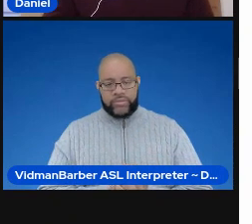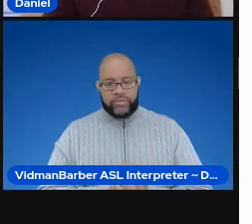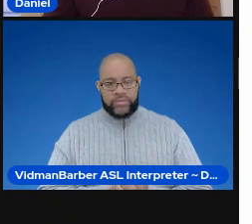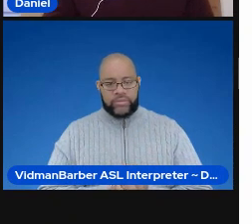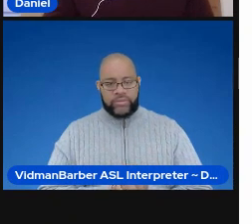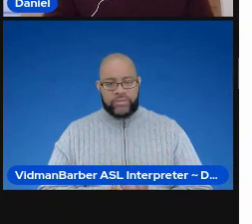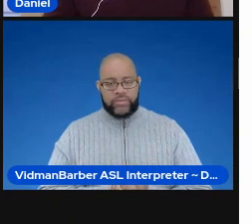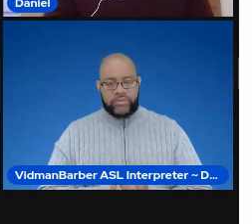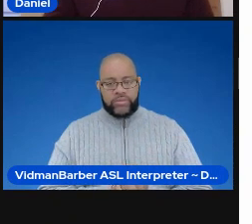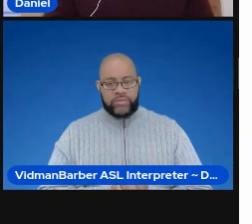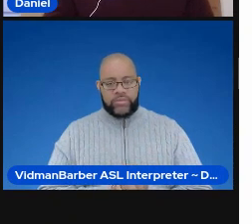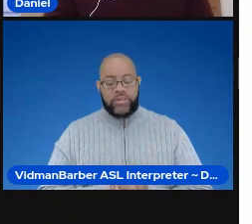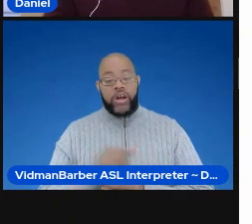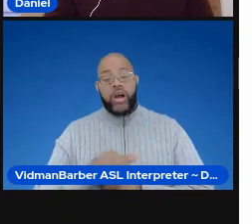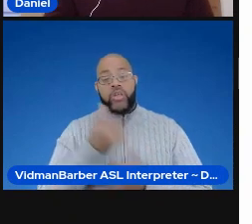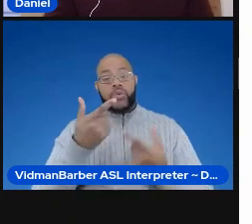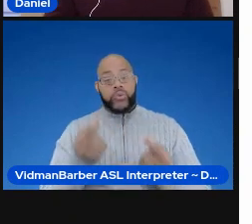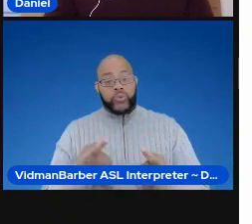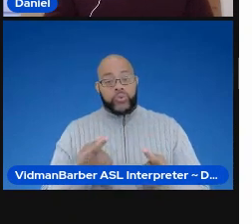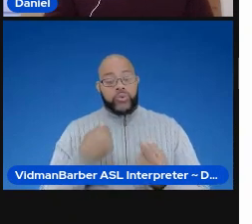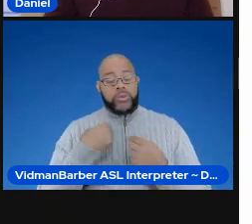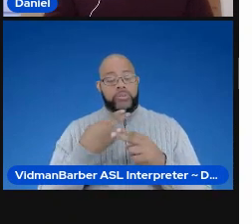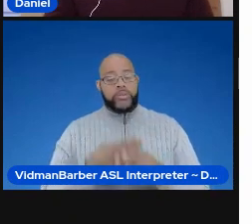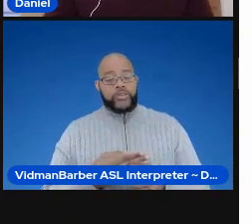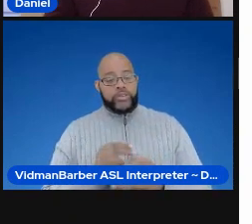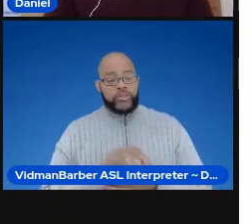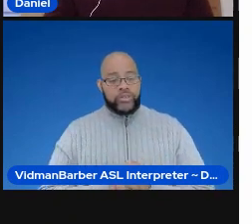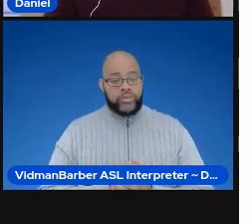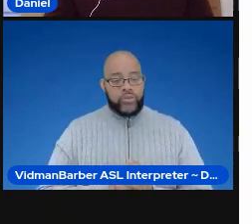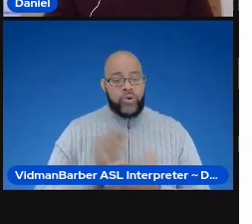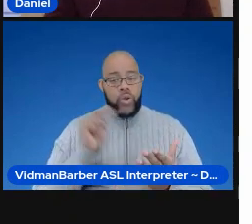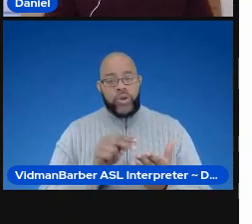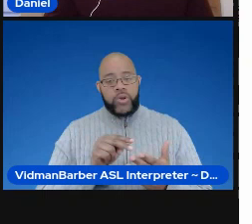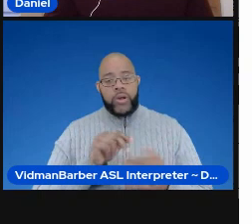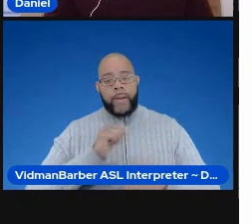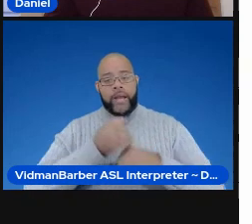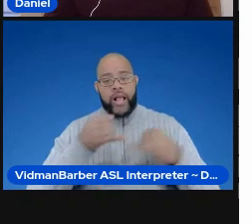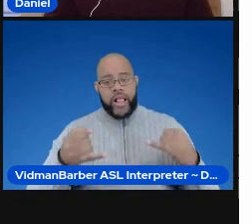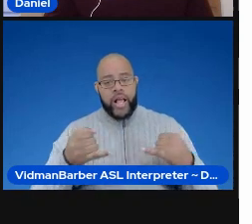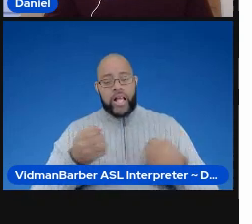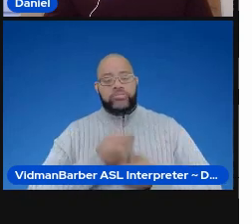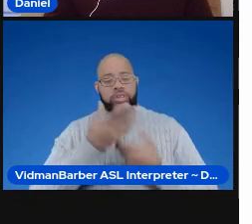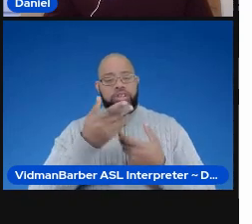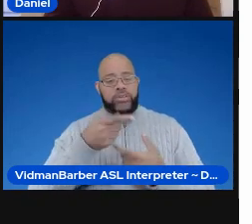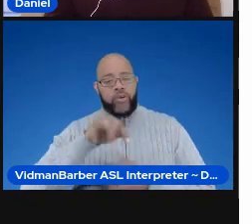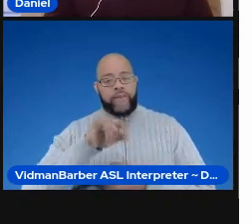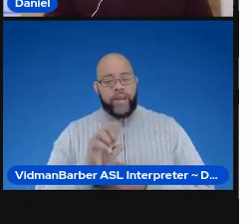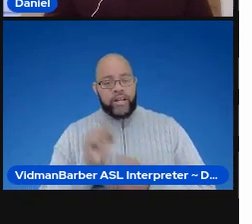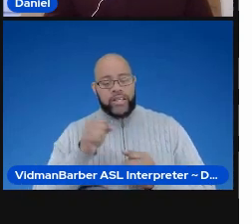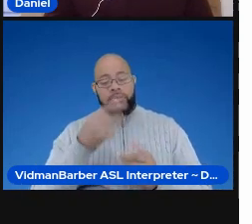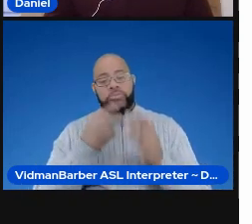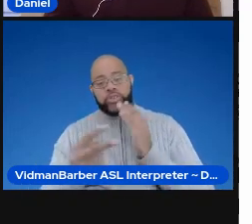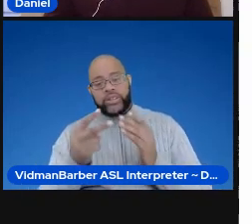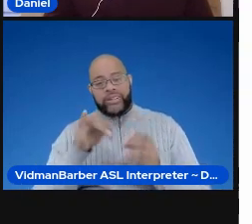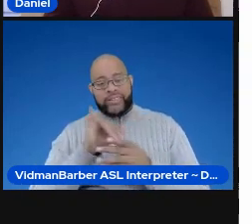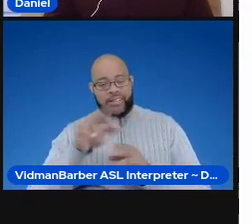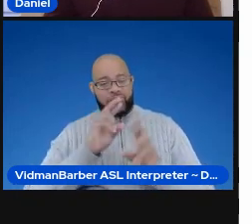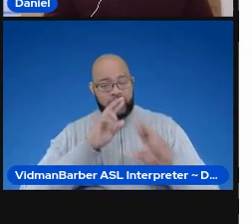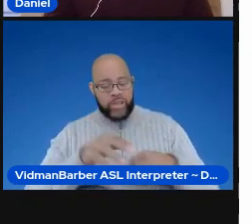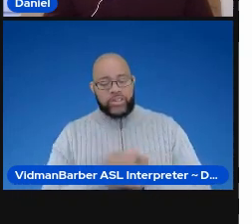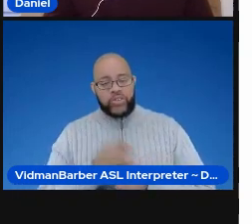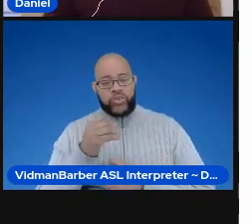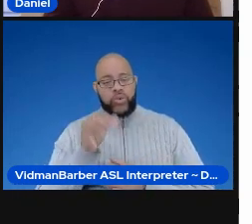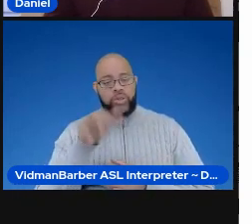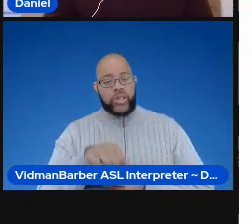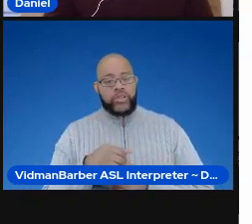So another thing we did, as I mentioned, we looked at baseline gene expression profiles to see if we could predict immune responses. So these